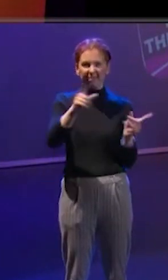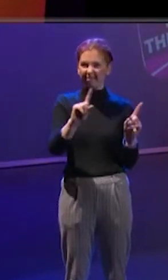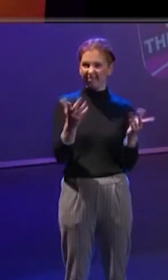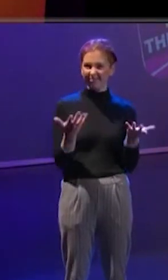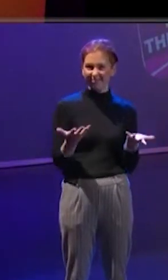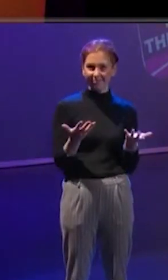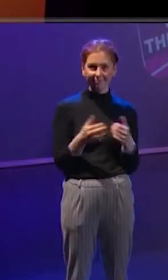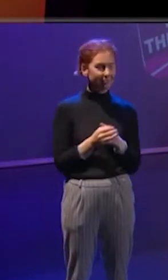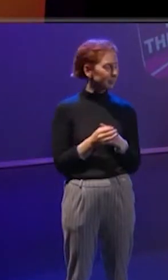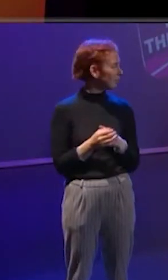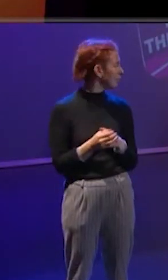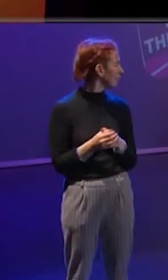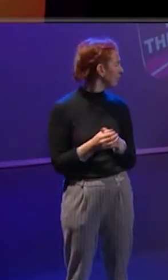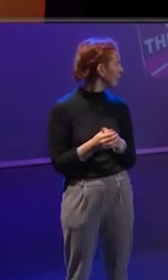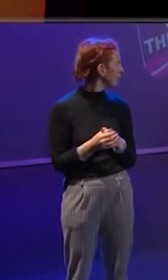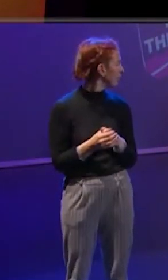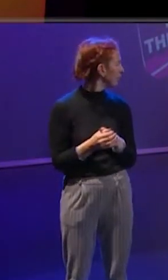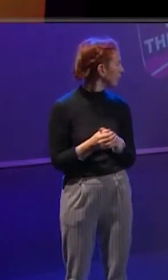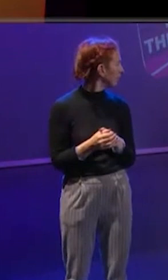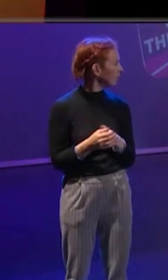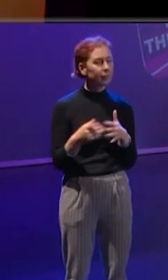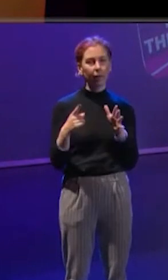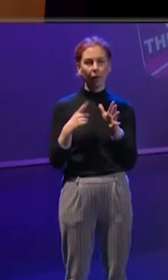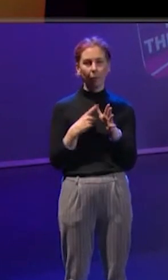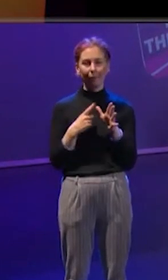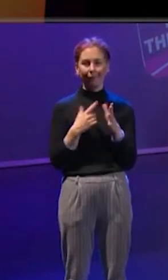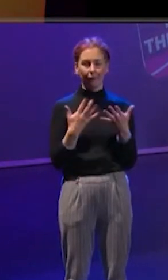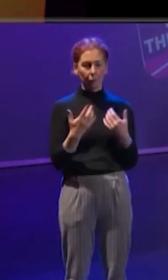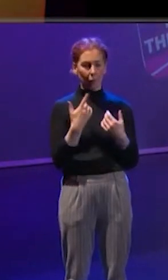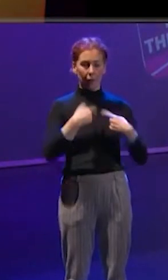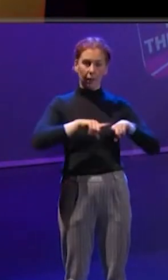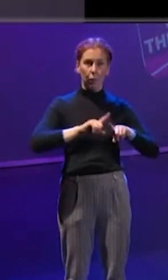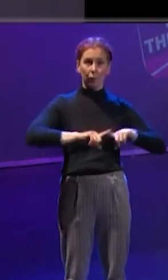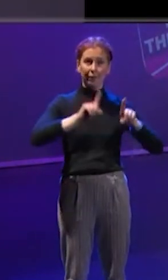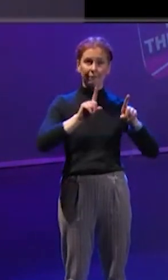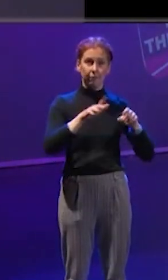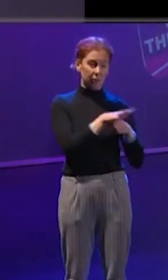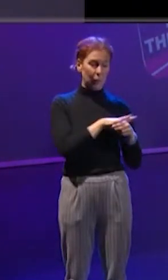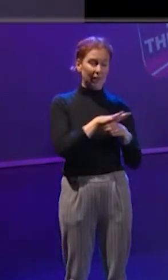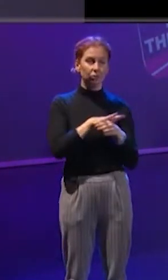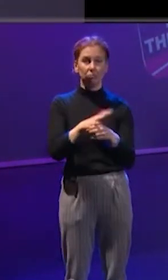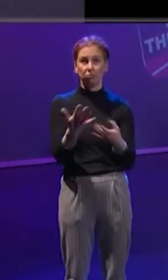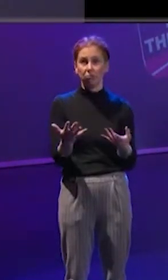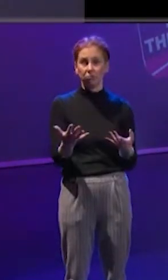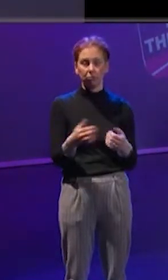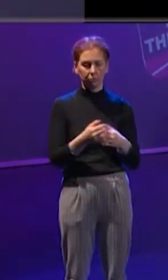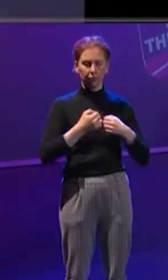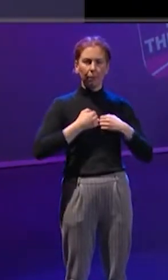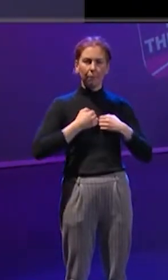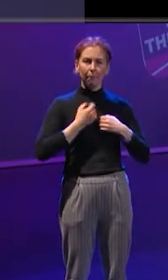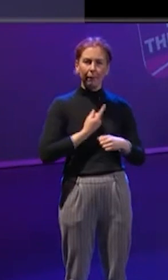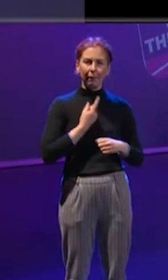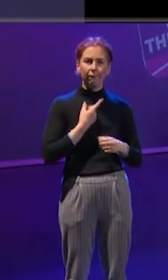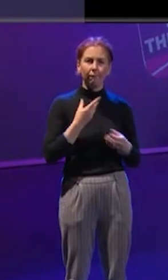Yeah. I mean, we all work in quite different situations in that respect. I work mainly in